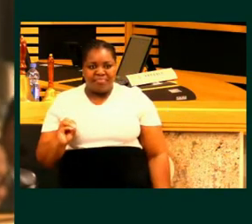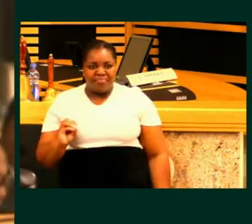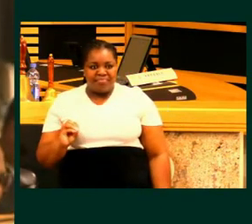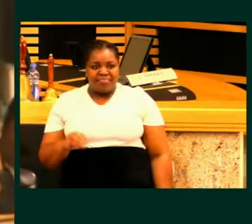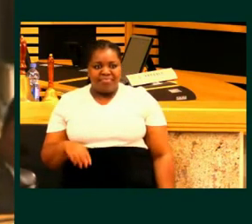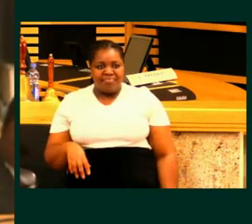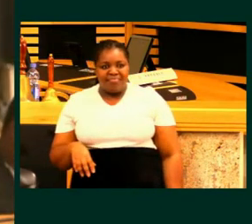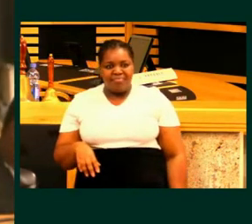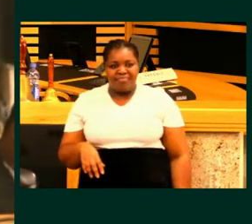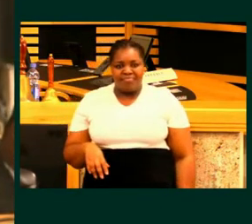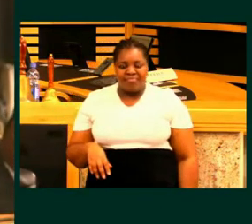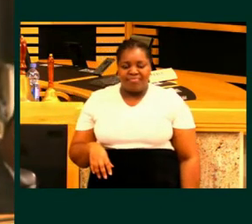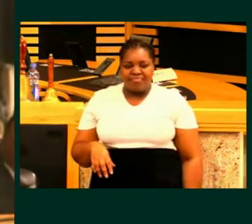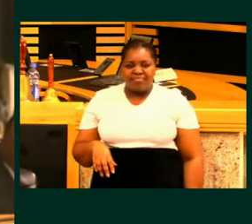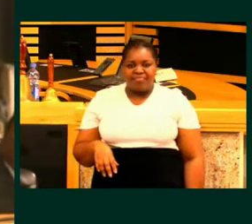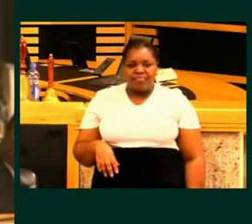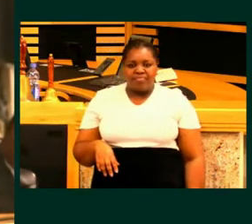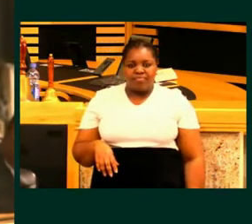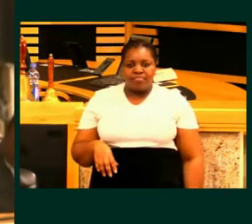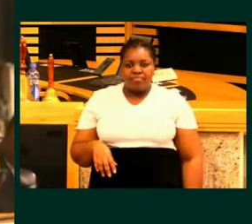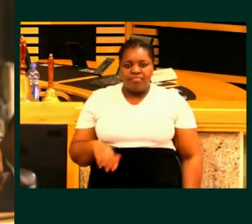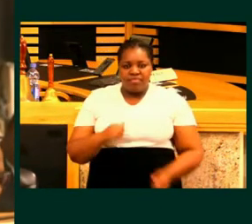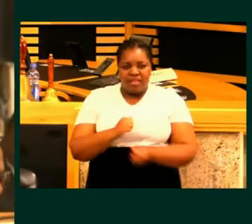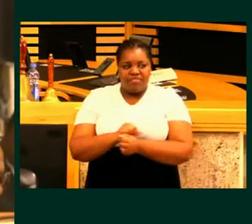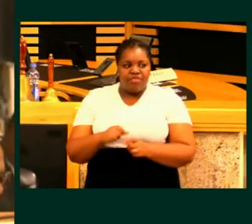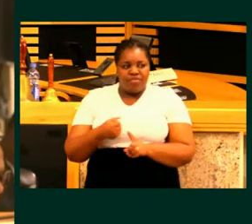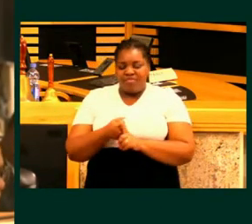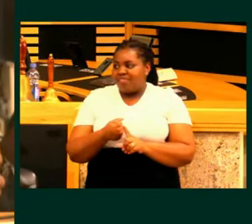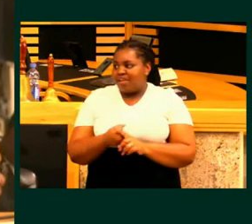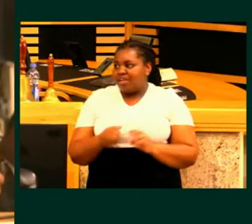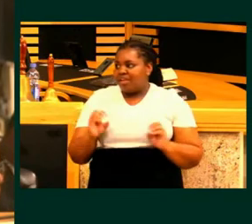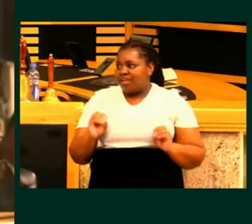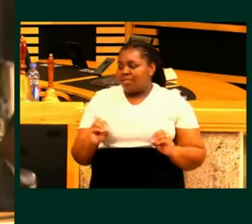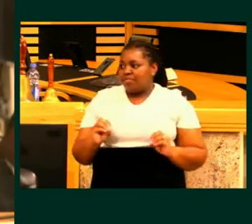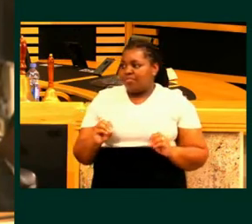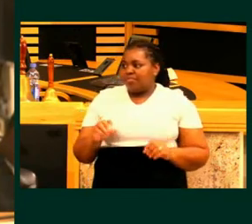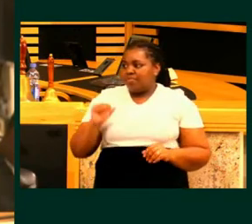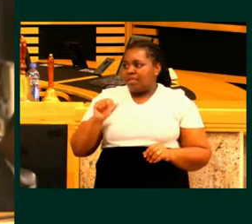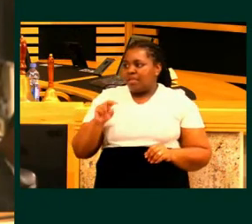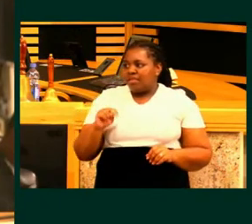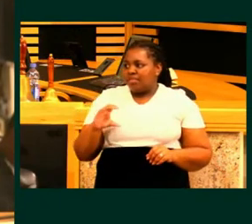none Freedom front NC